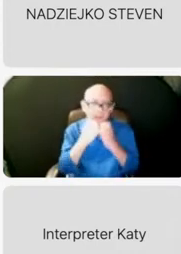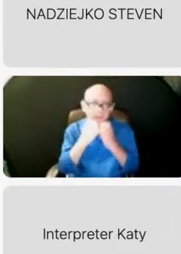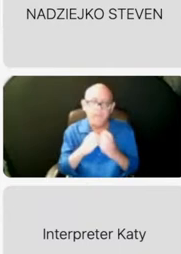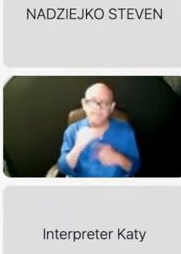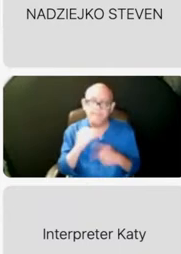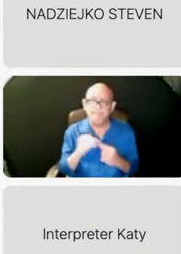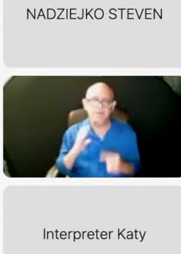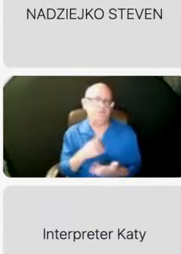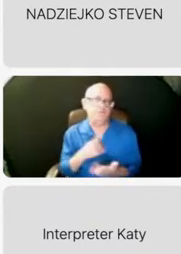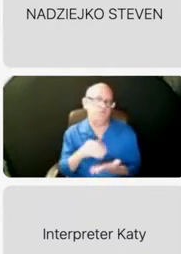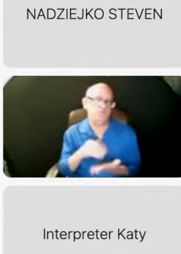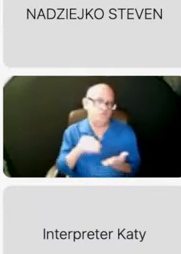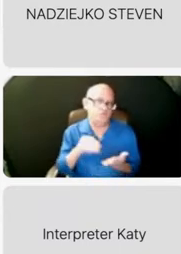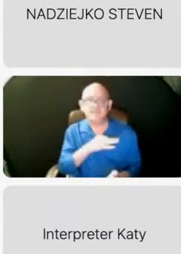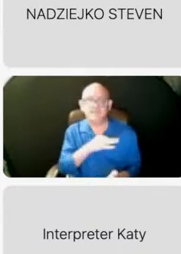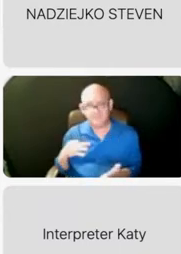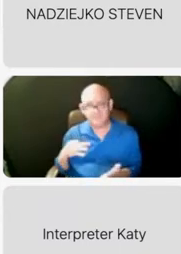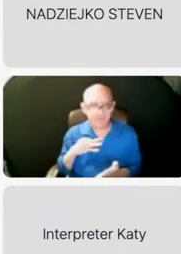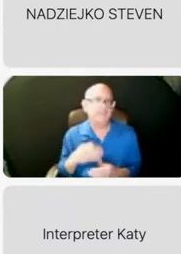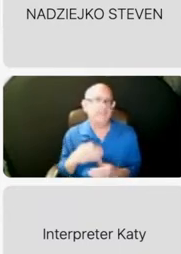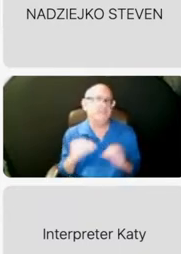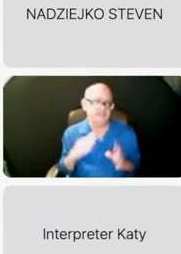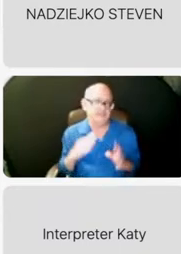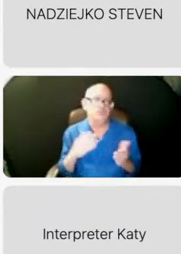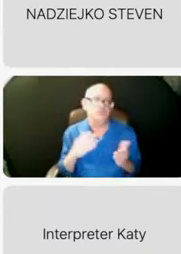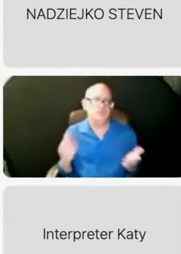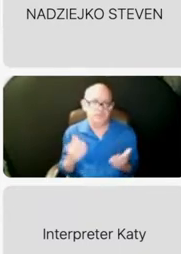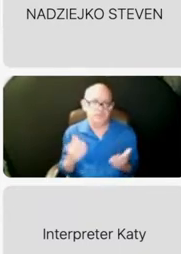year thank you